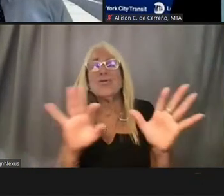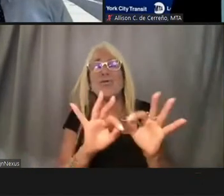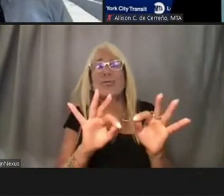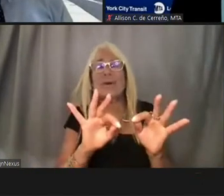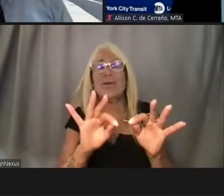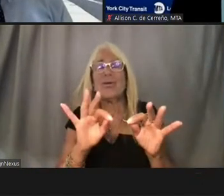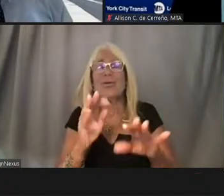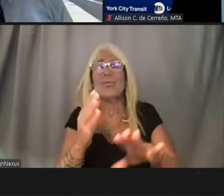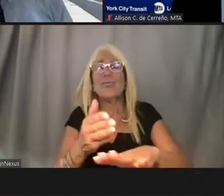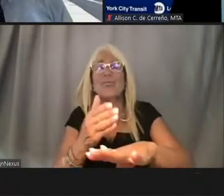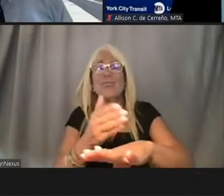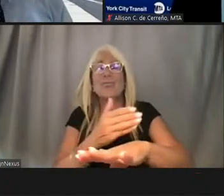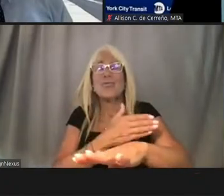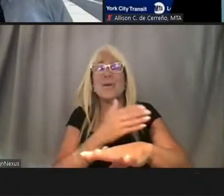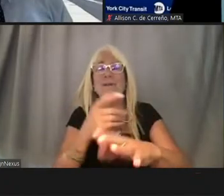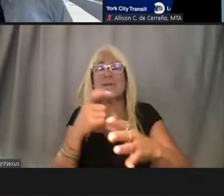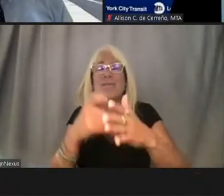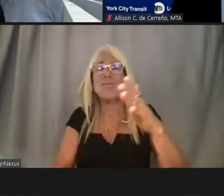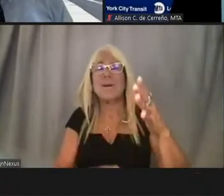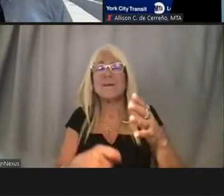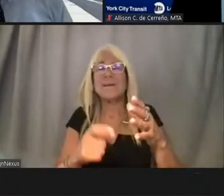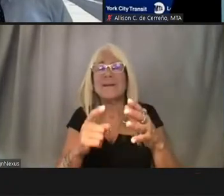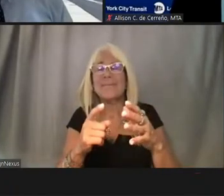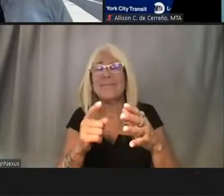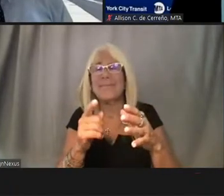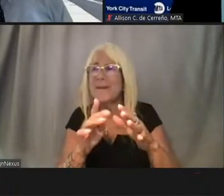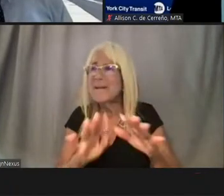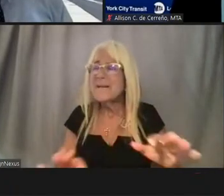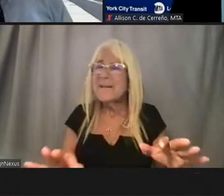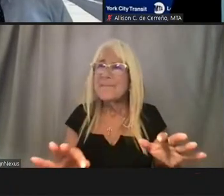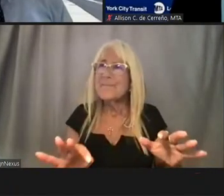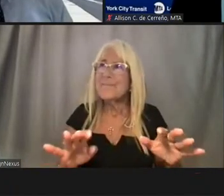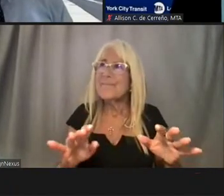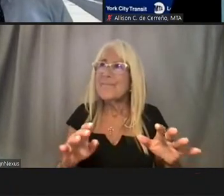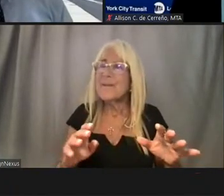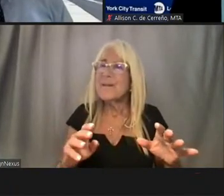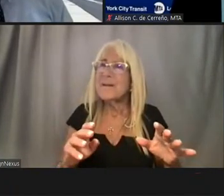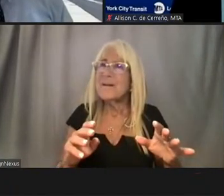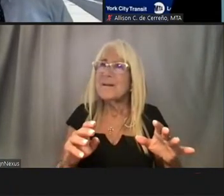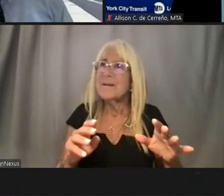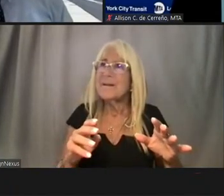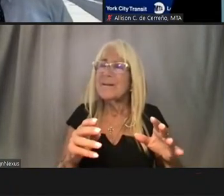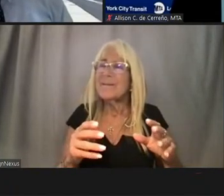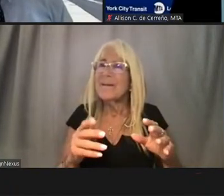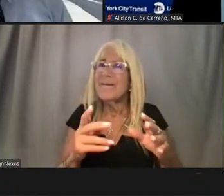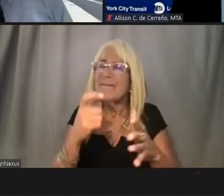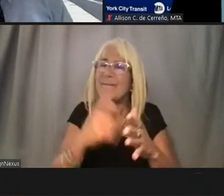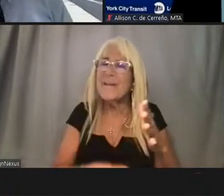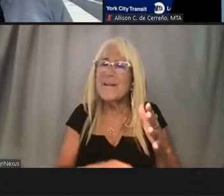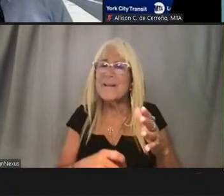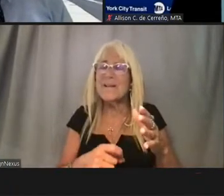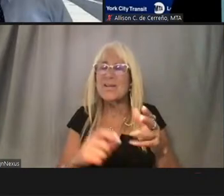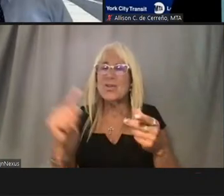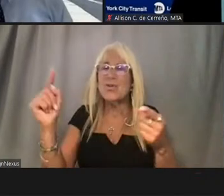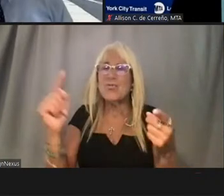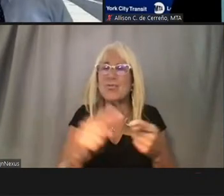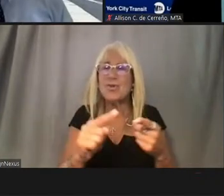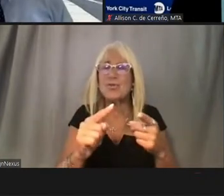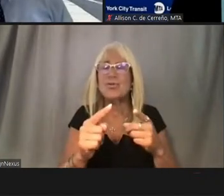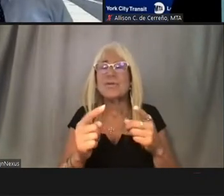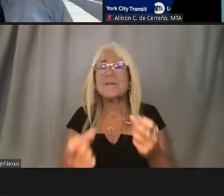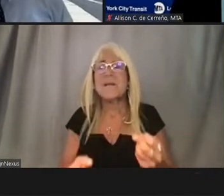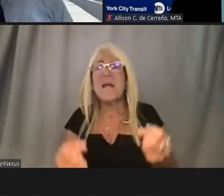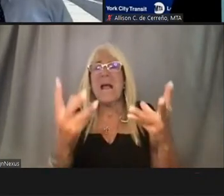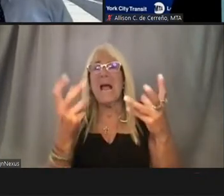includes sufficient fees to reduce the number of New Jersey drivers clearly this is not double